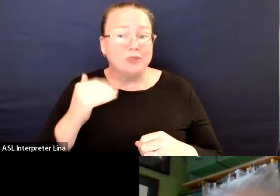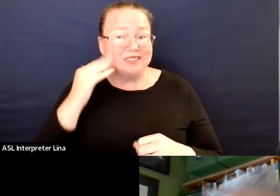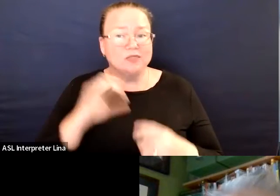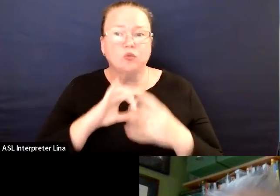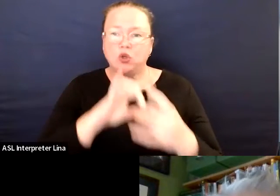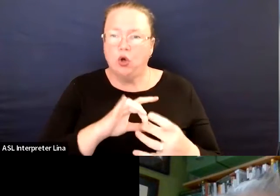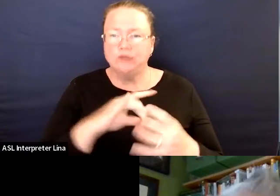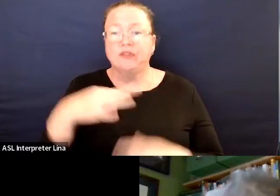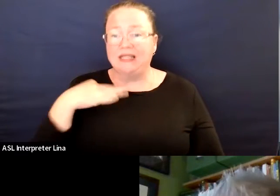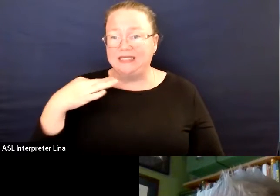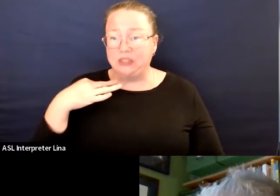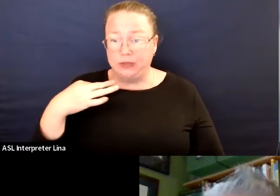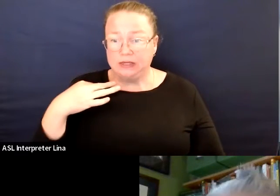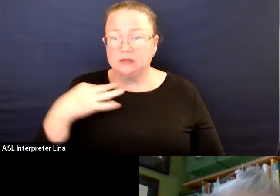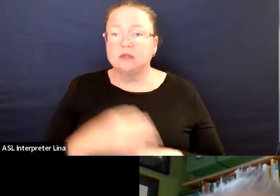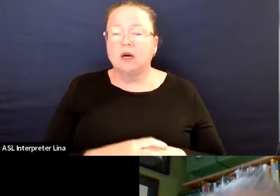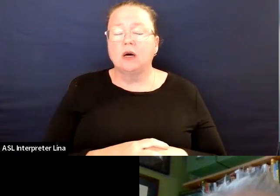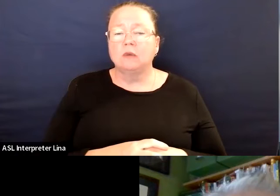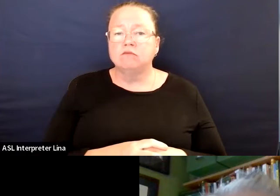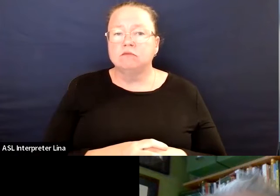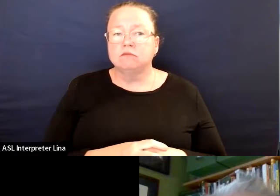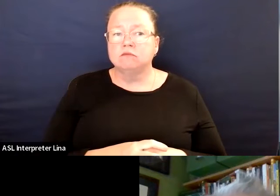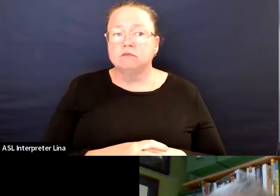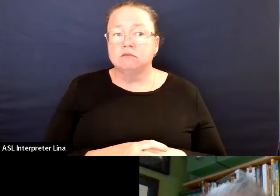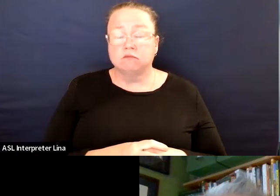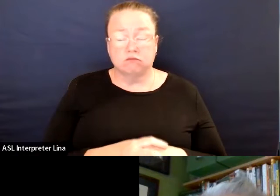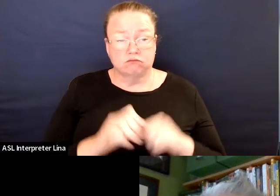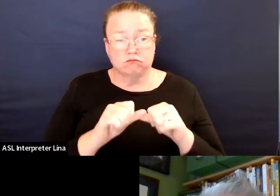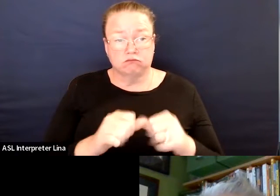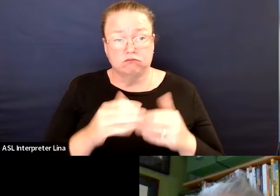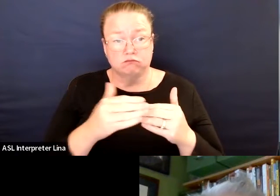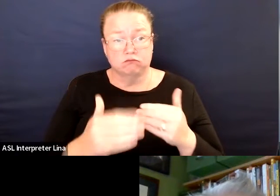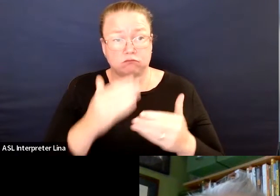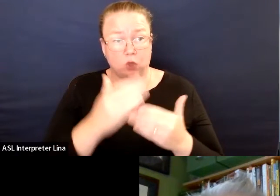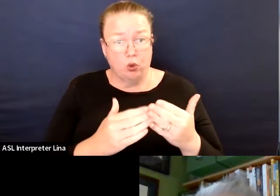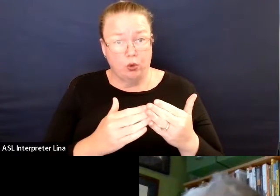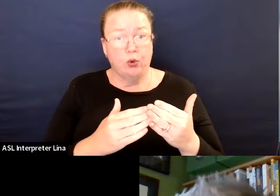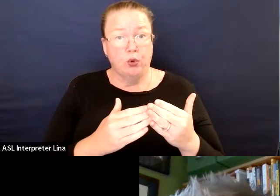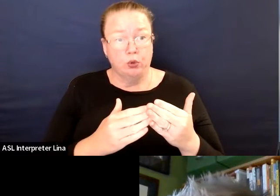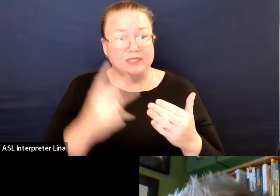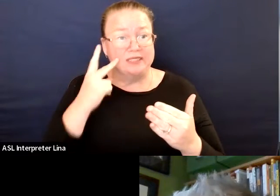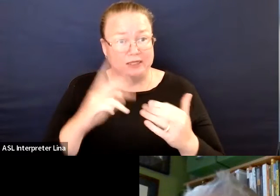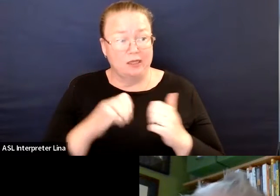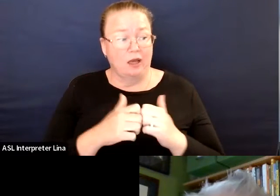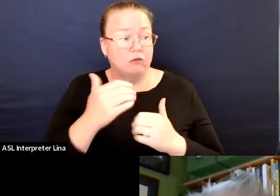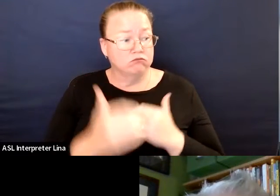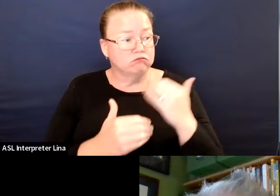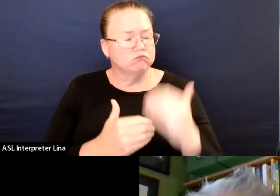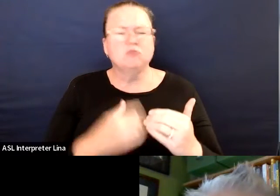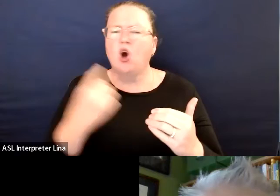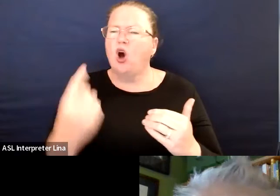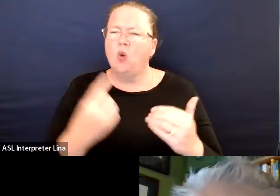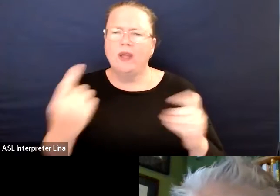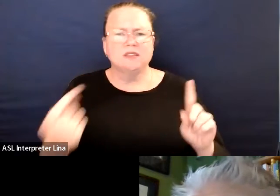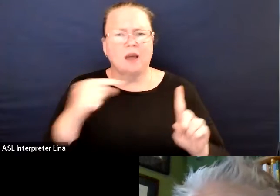around volunteering. Shall we move on to the next part and see how things go? We can always come back.